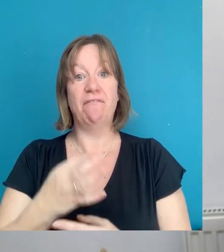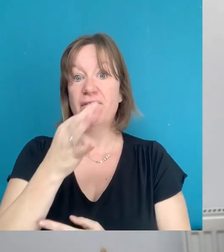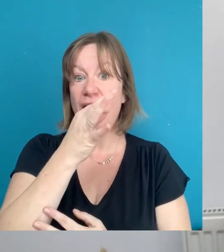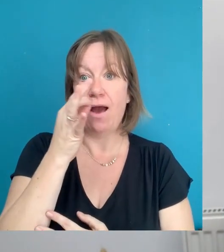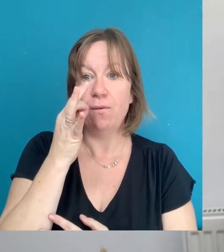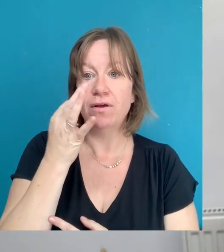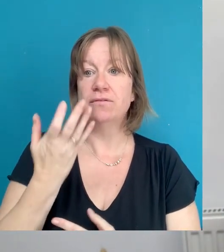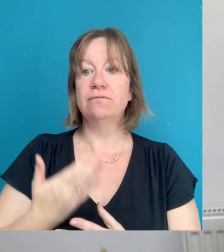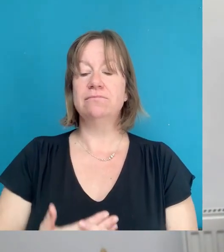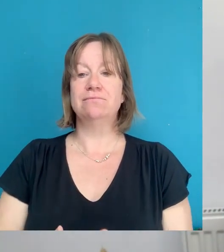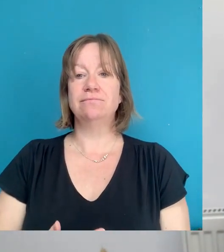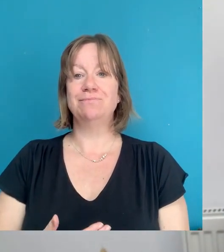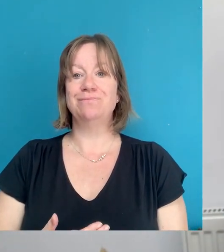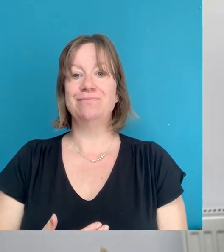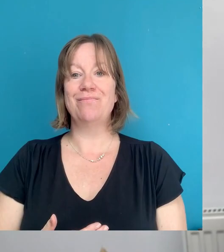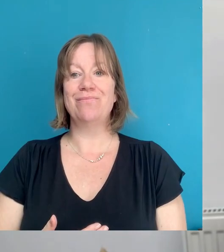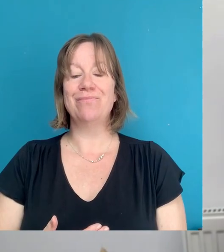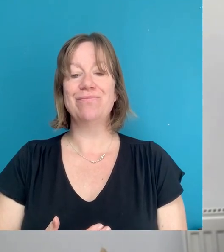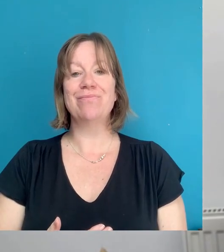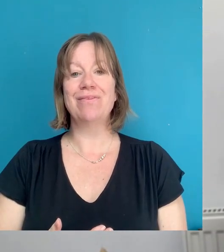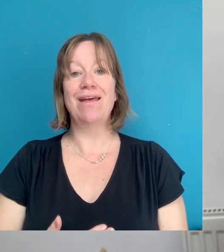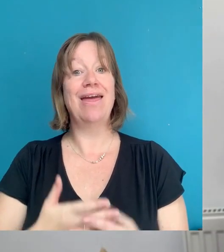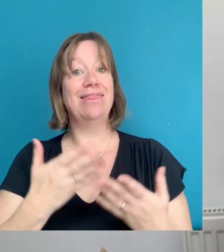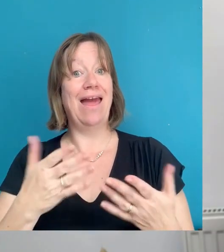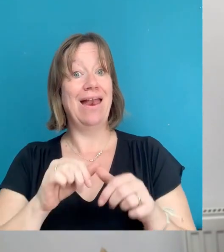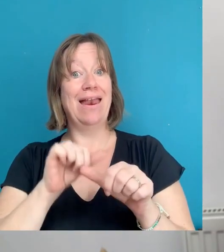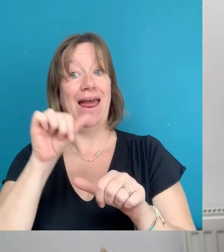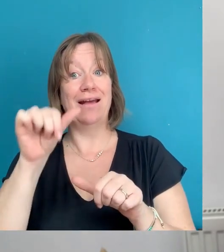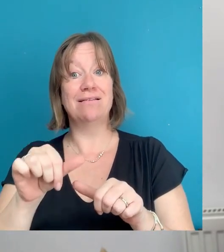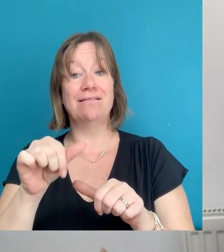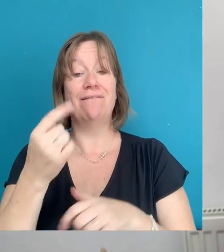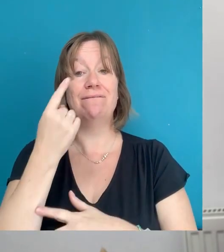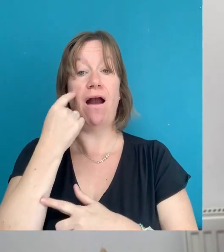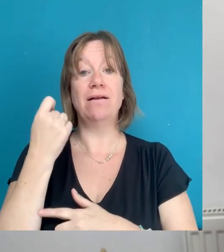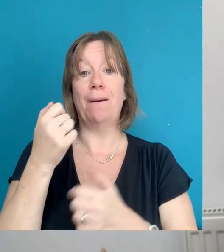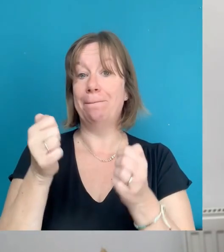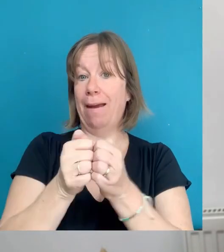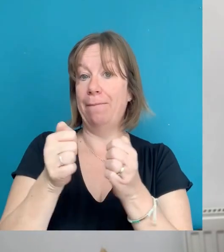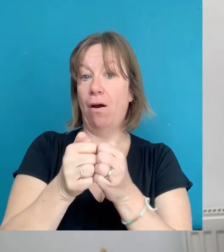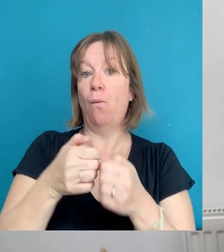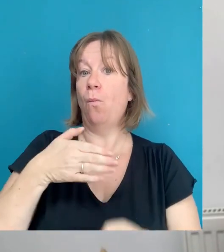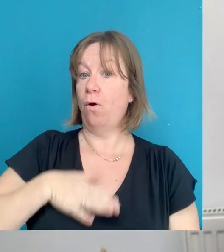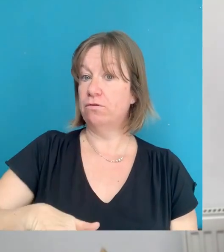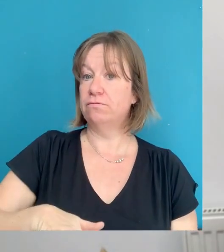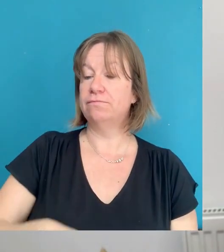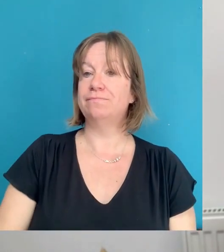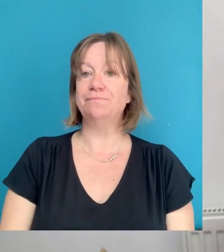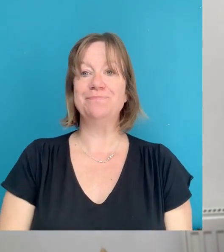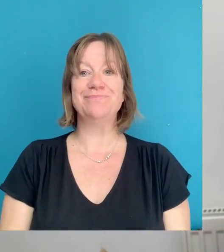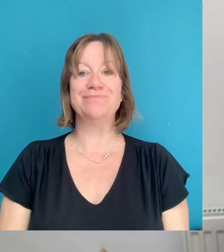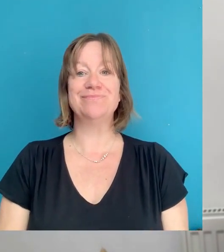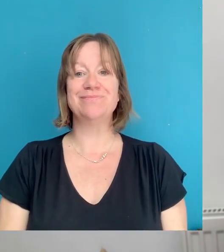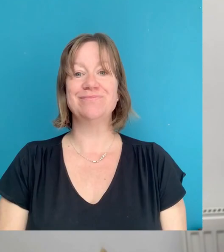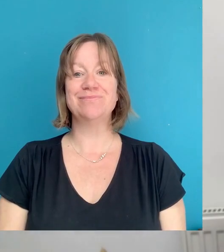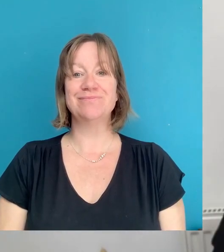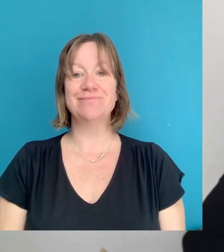feather. Go. Okay. And then select my paper.